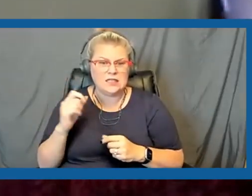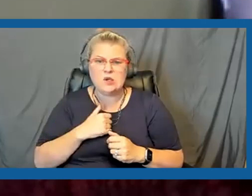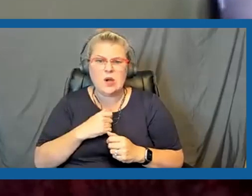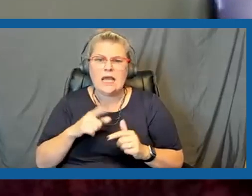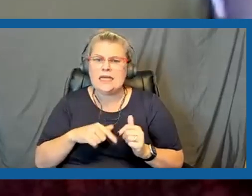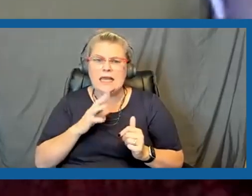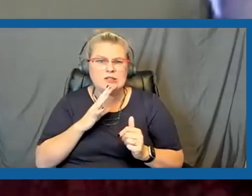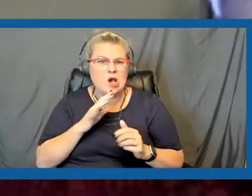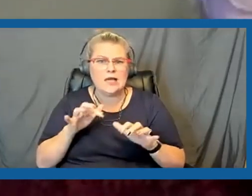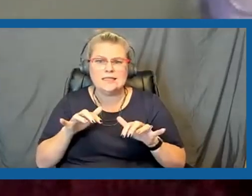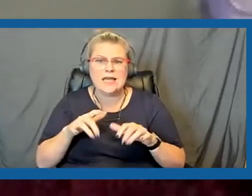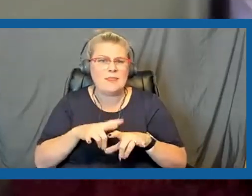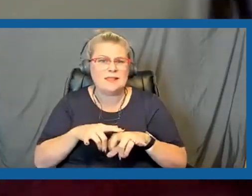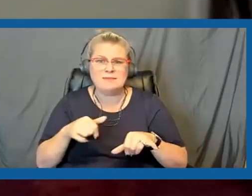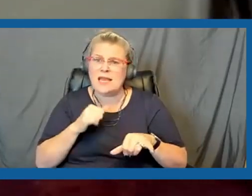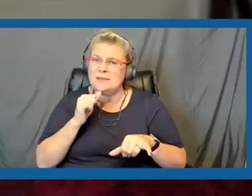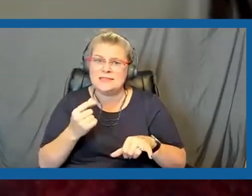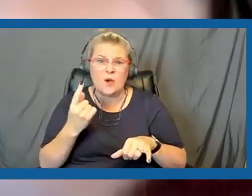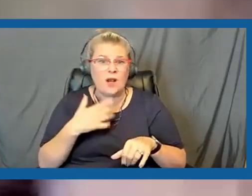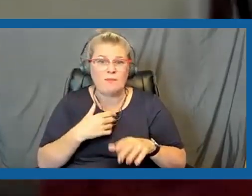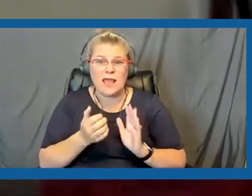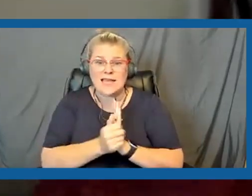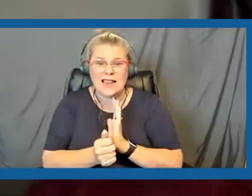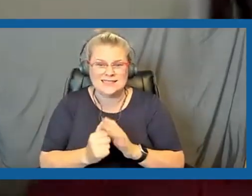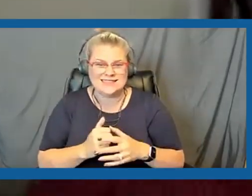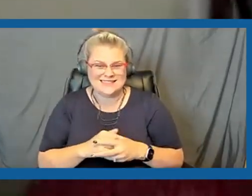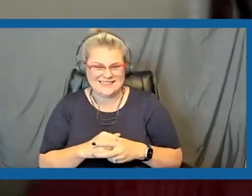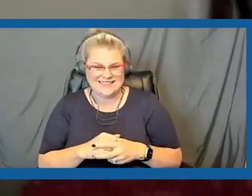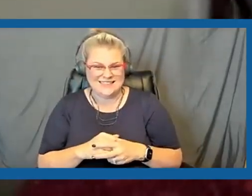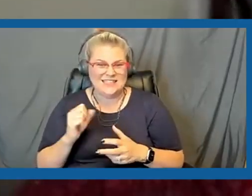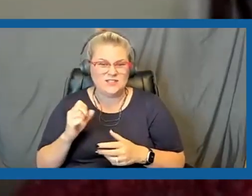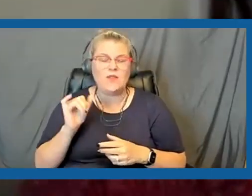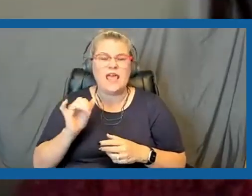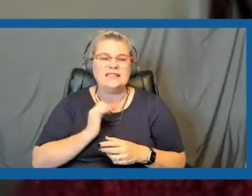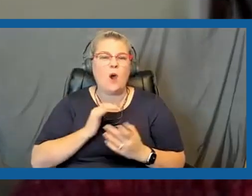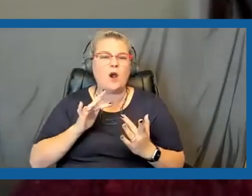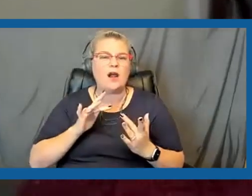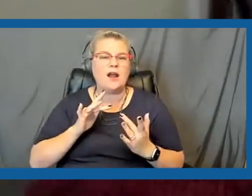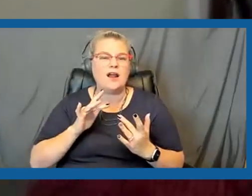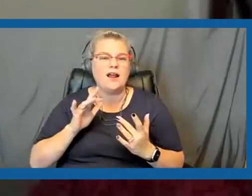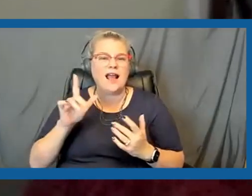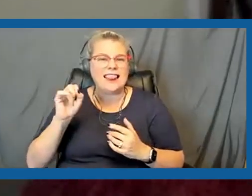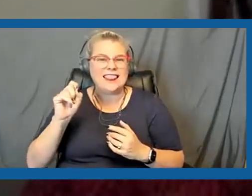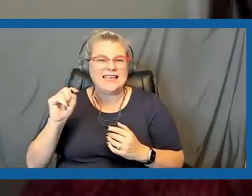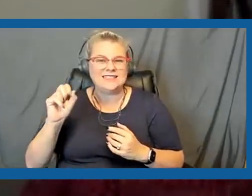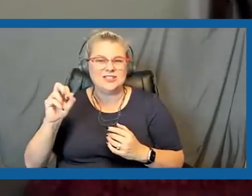do at the same time. It's not one of my great talents. Here we go. Sign up for our listserv. Thank you. Kihet.